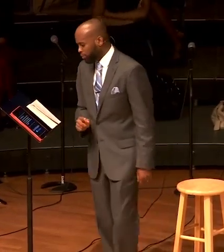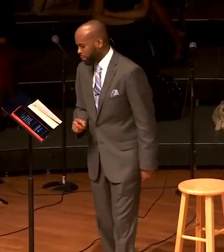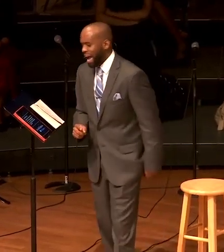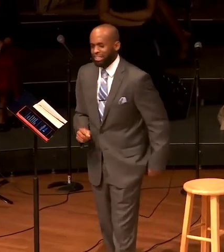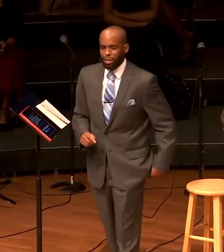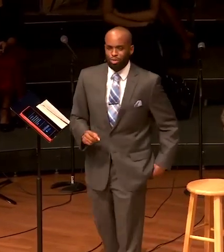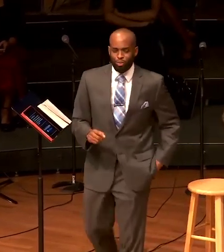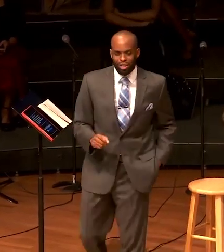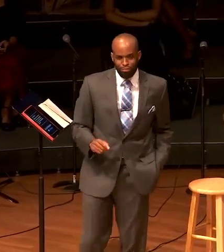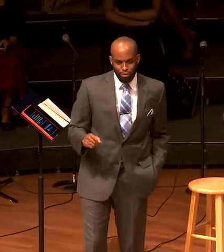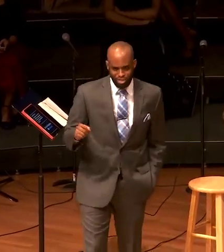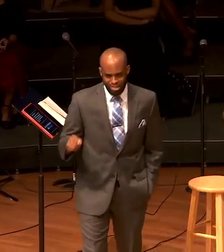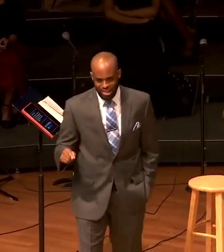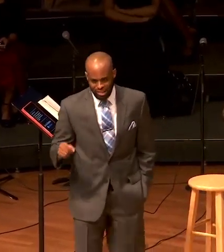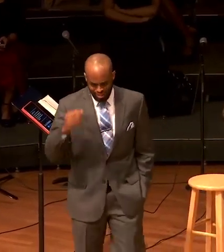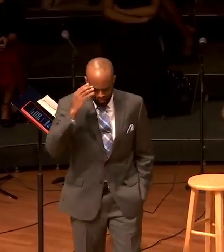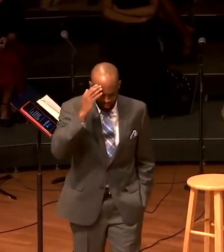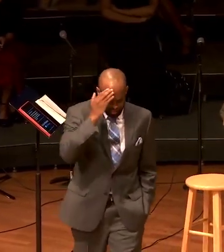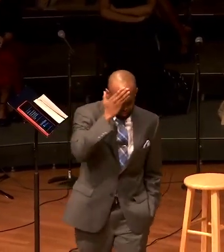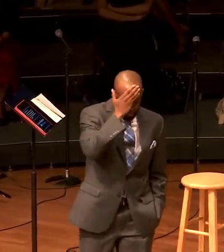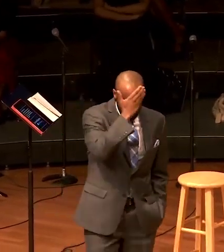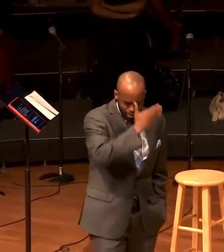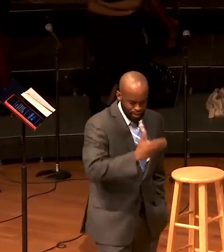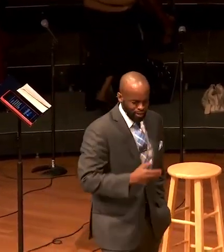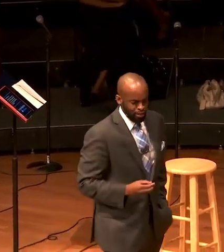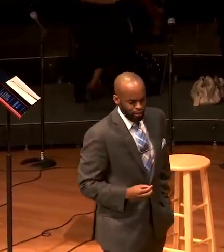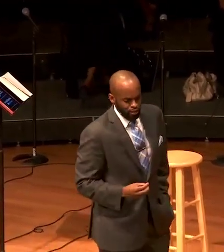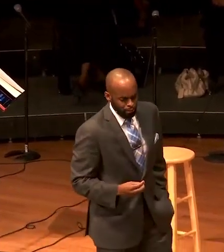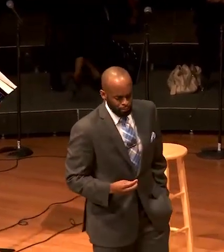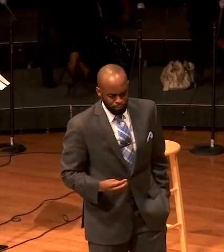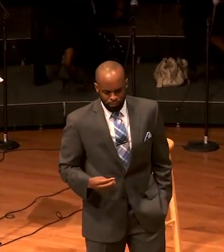It comes from Acts chapter 20 and verse 10.